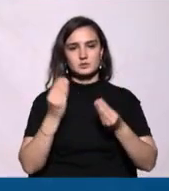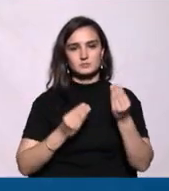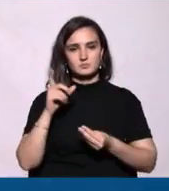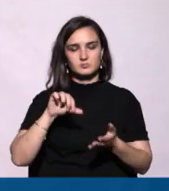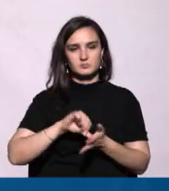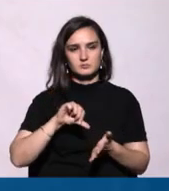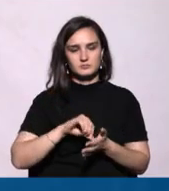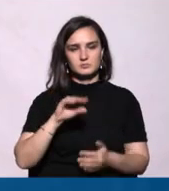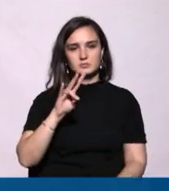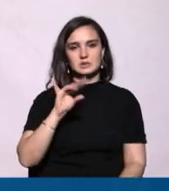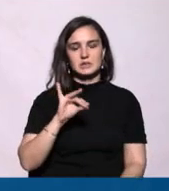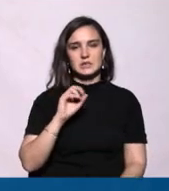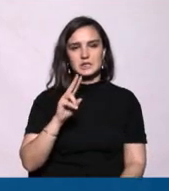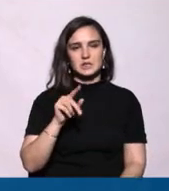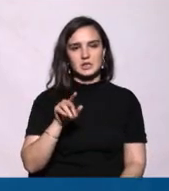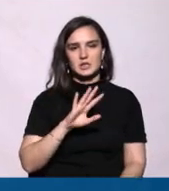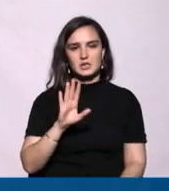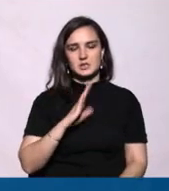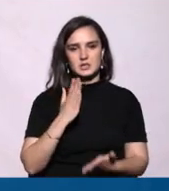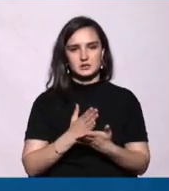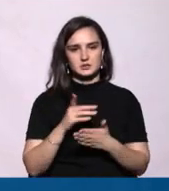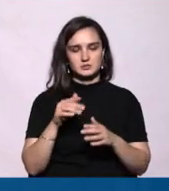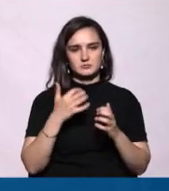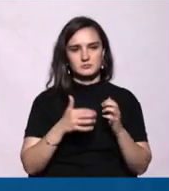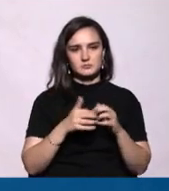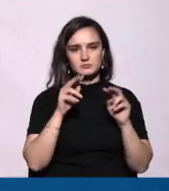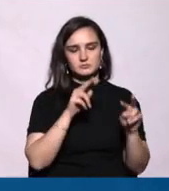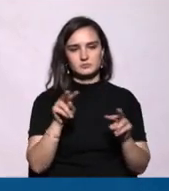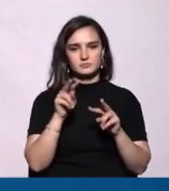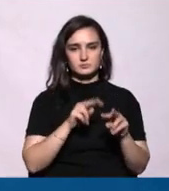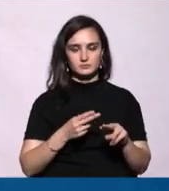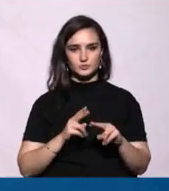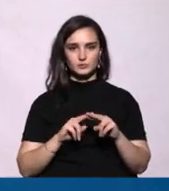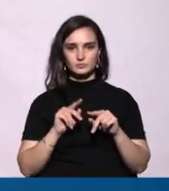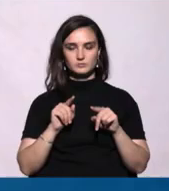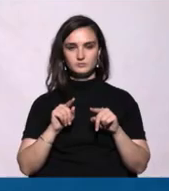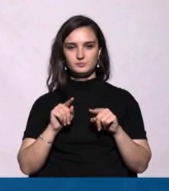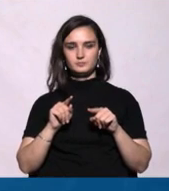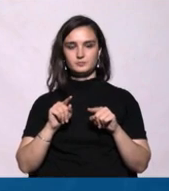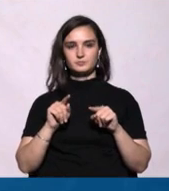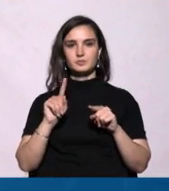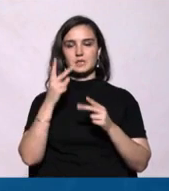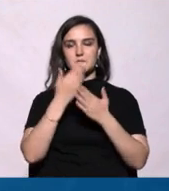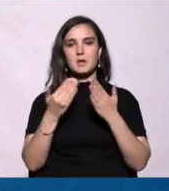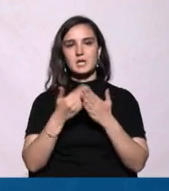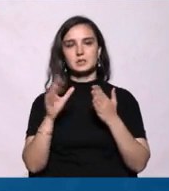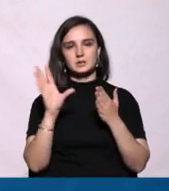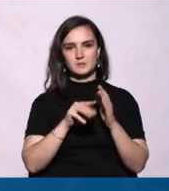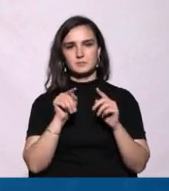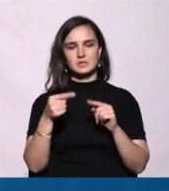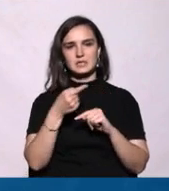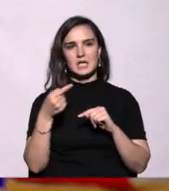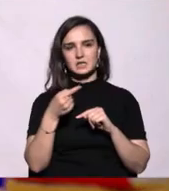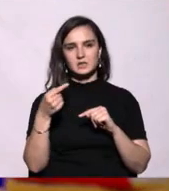Nick is not a gardener? So, for some examples of the negative